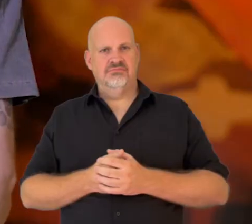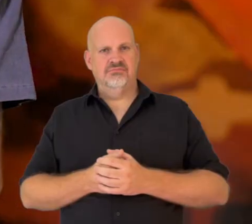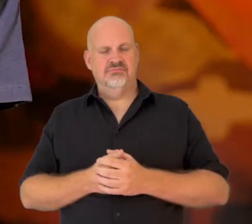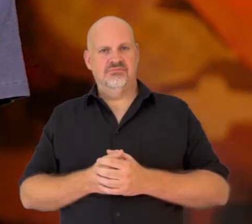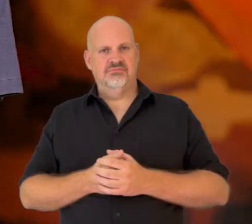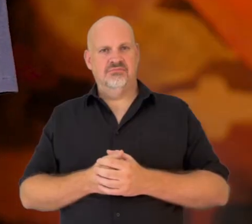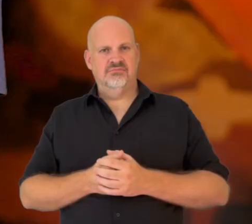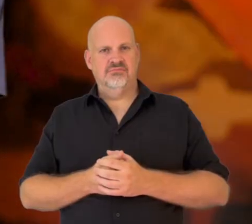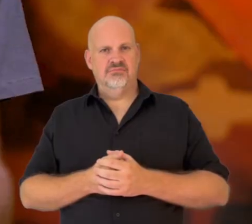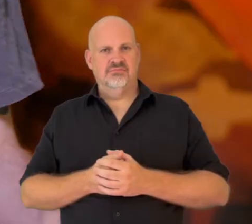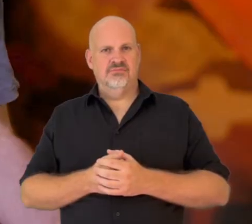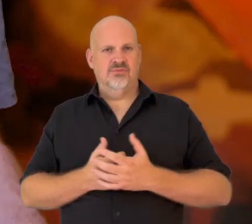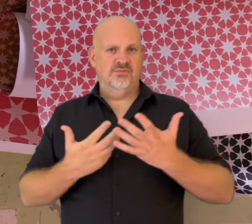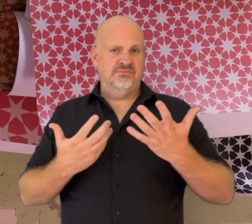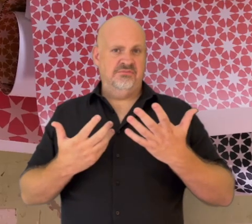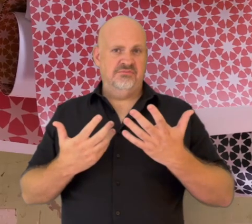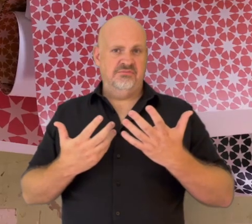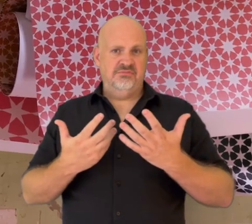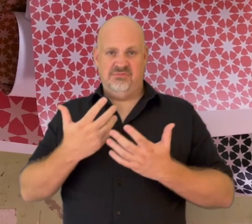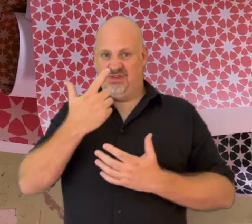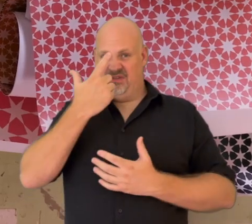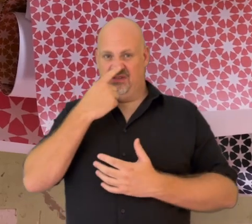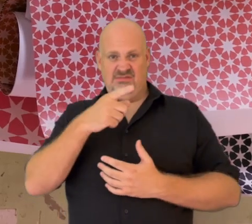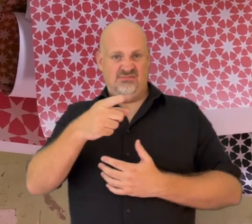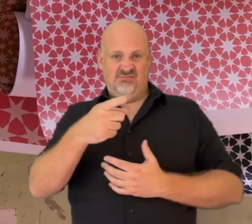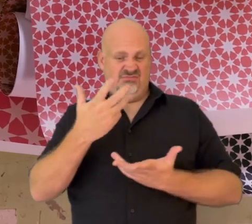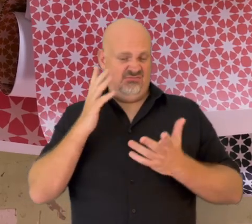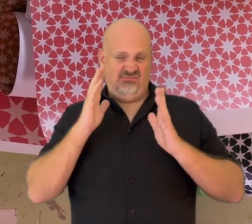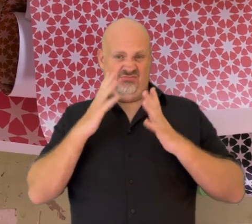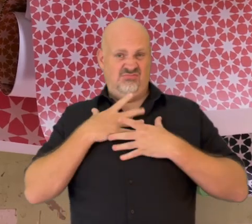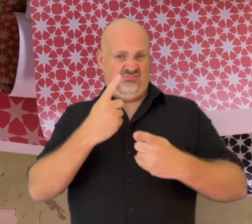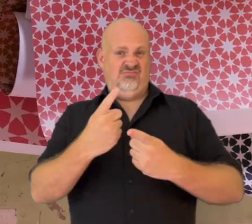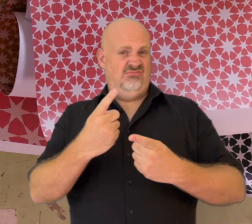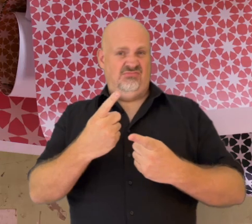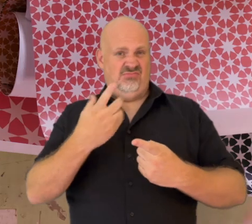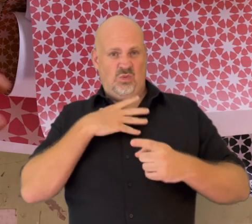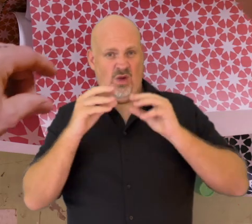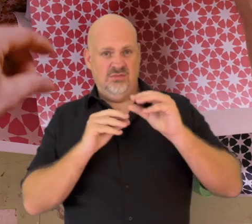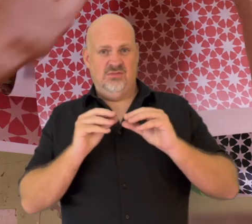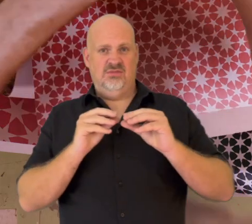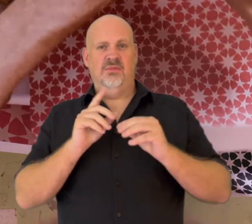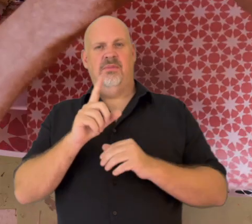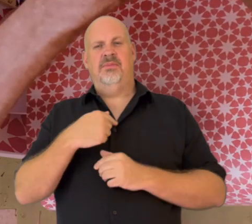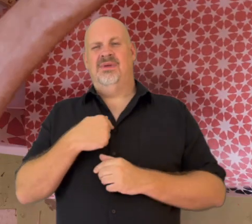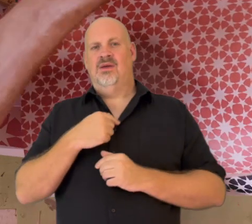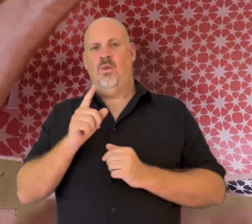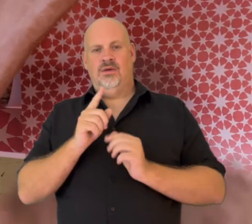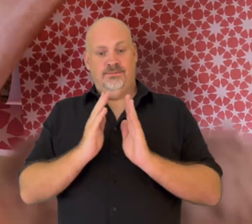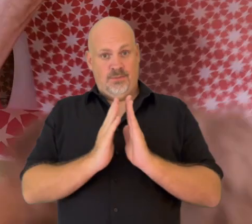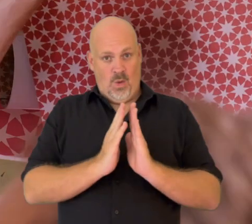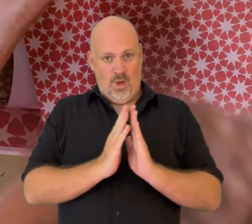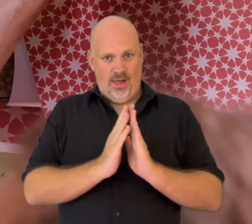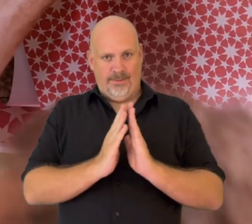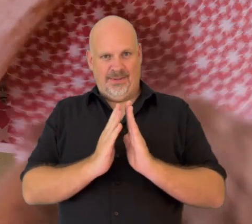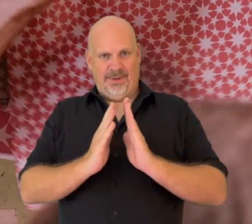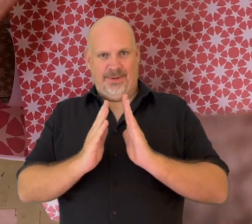So I mean, you can choose to put them however you want, but I'm kind of working from smaller patterns